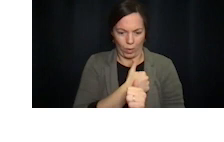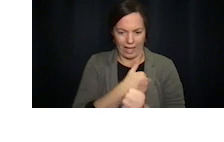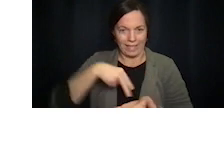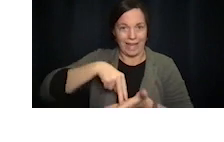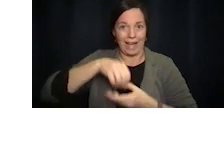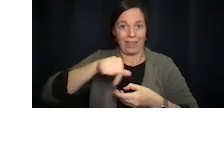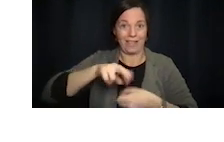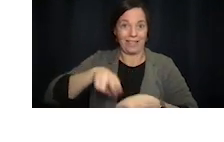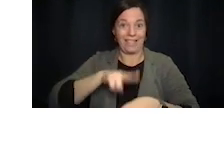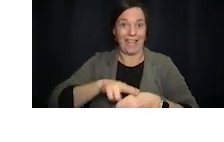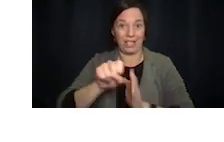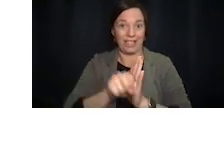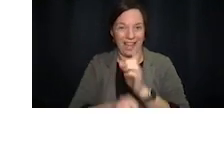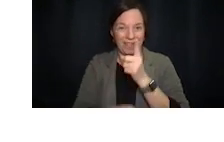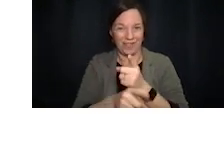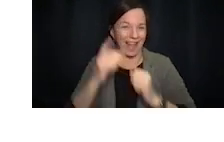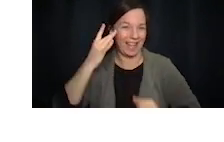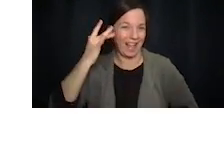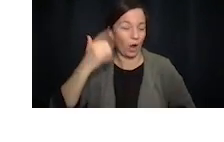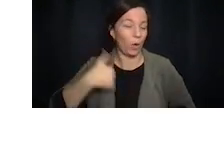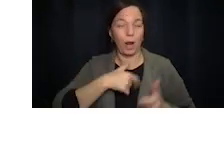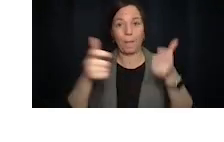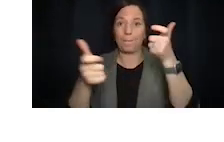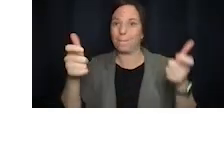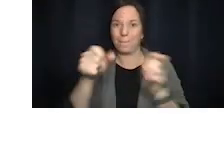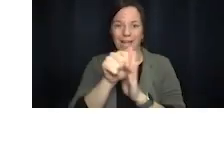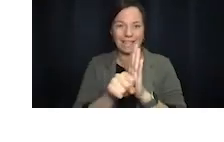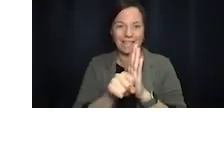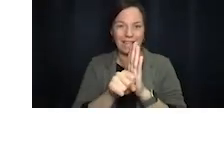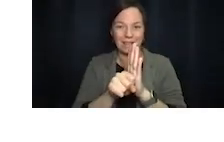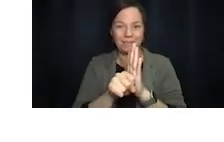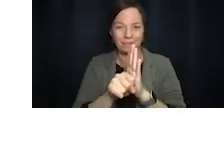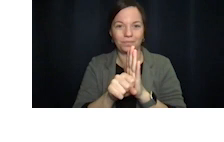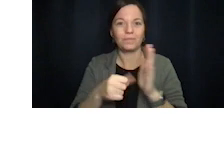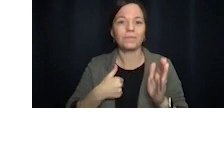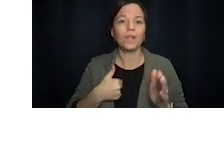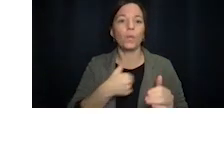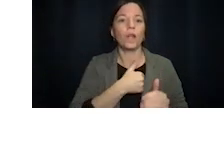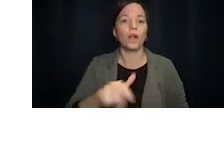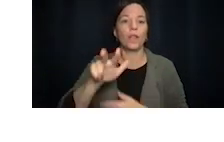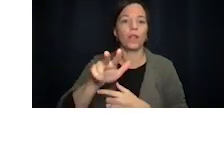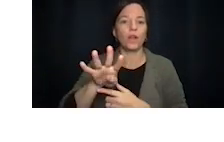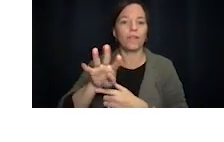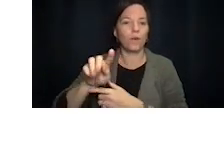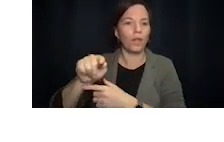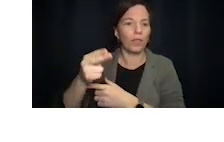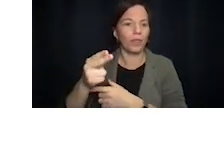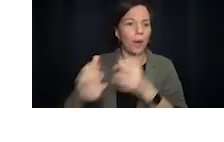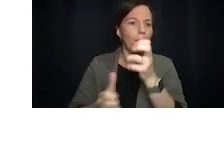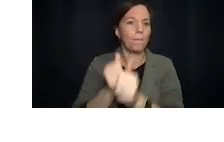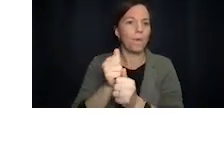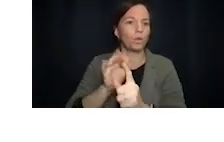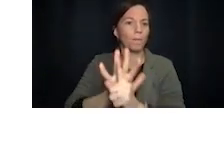is called California, right? We are a massive state. We are the 34th most populous state in the world, have one of the